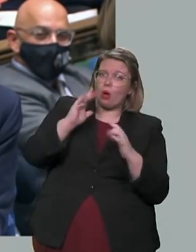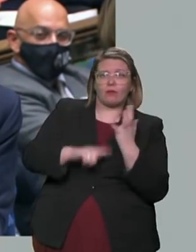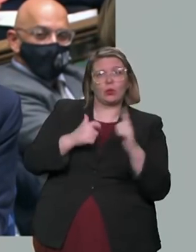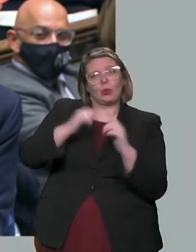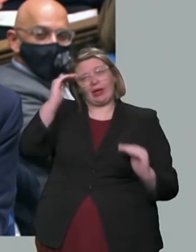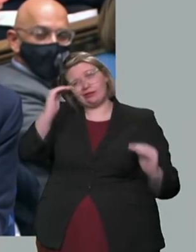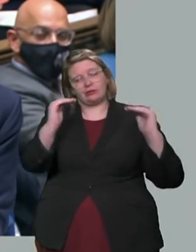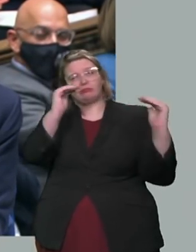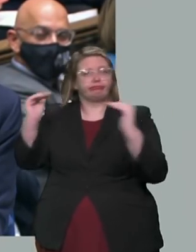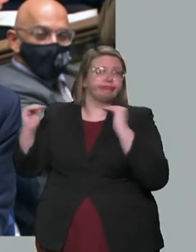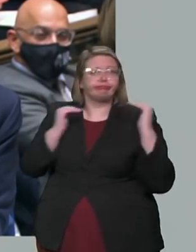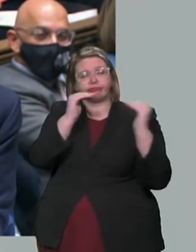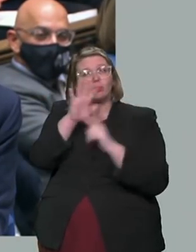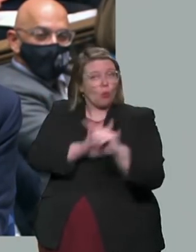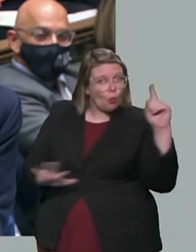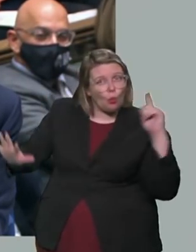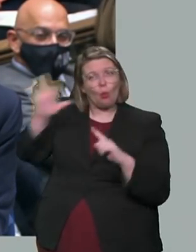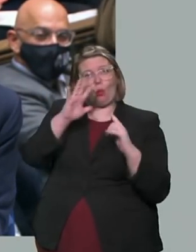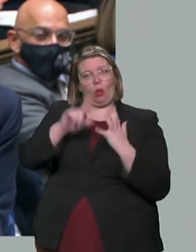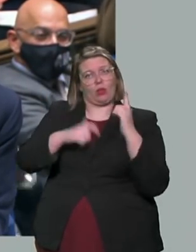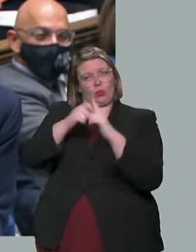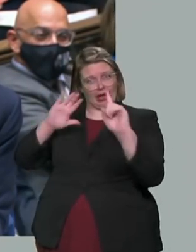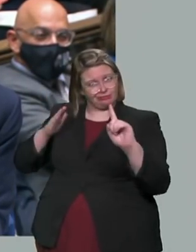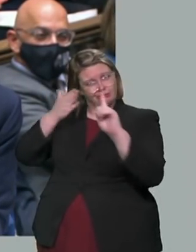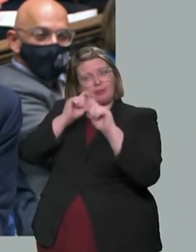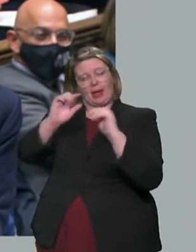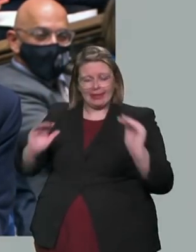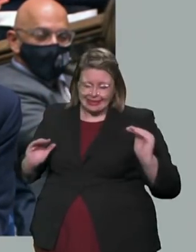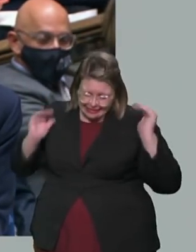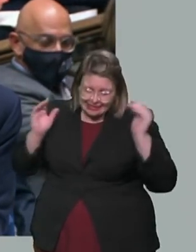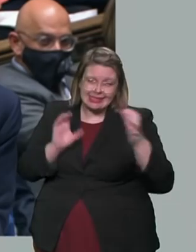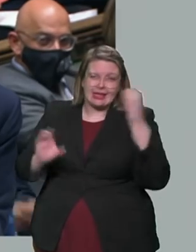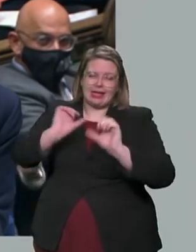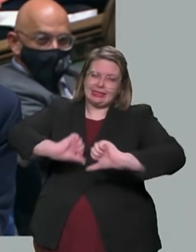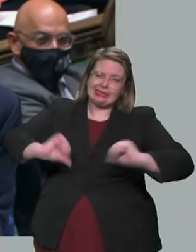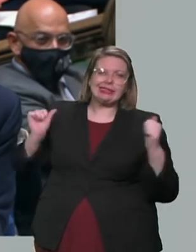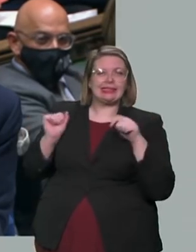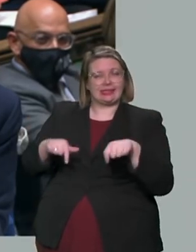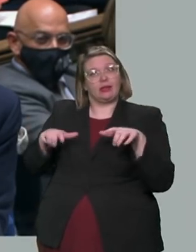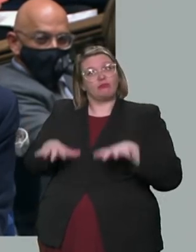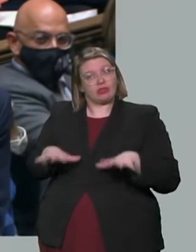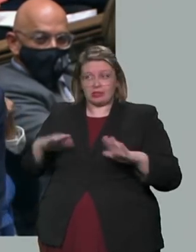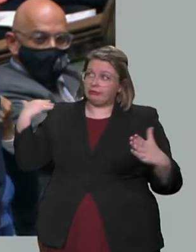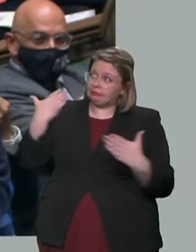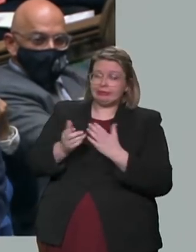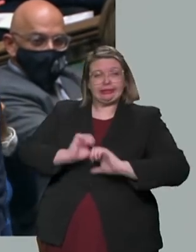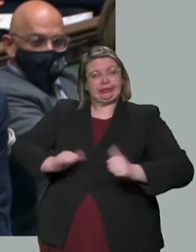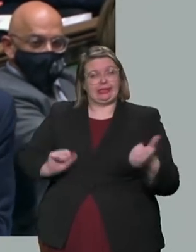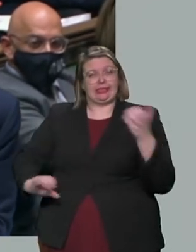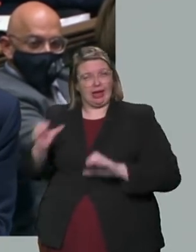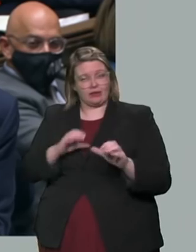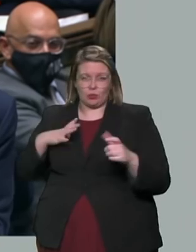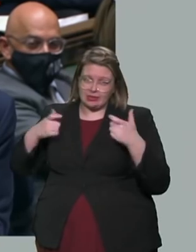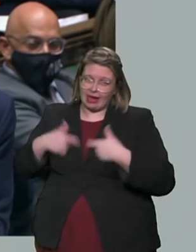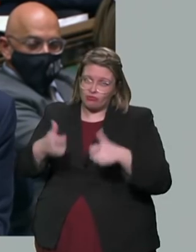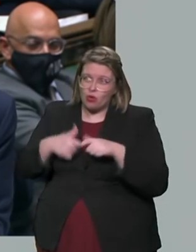this United Kingdom shares in our ambition to be a science superpower, which is what we are and what we will be, Mr. Speaker.